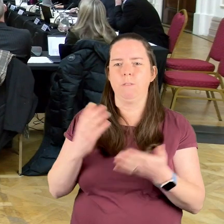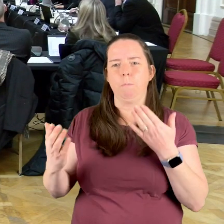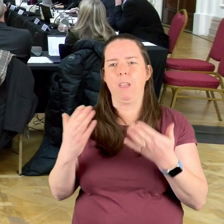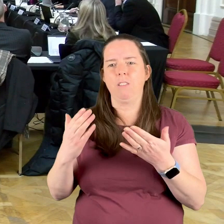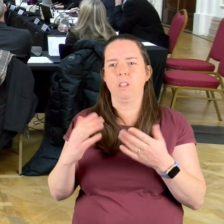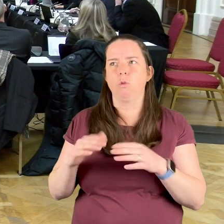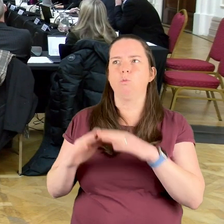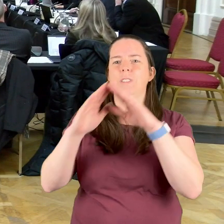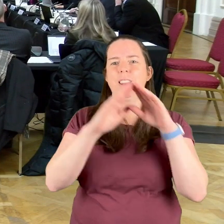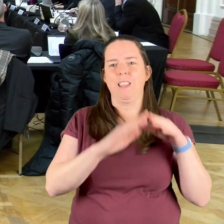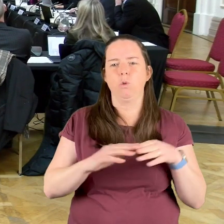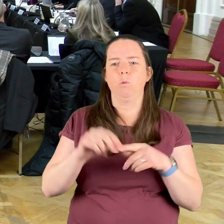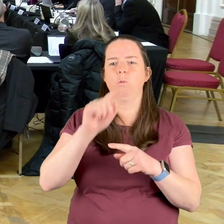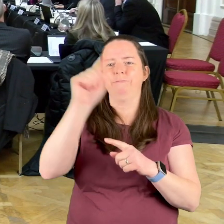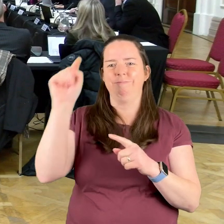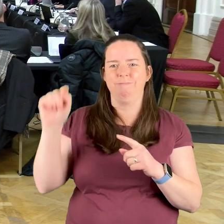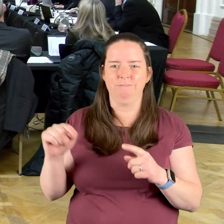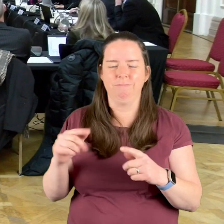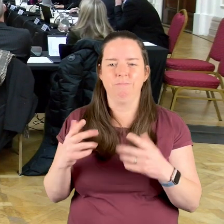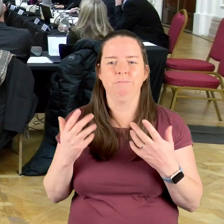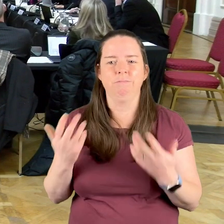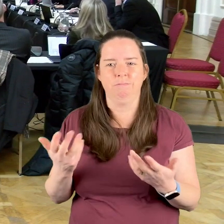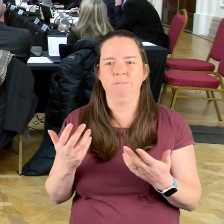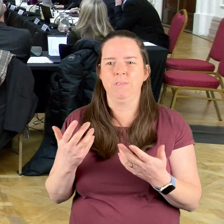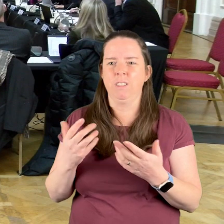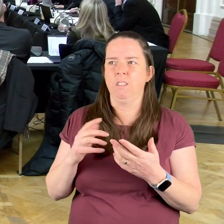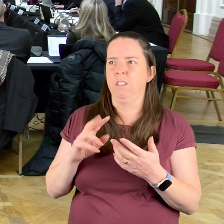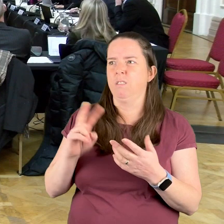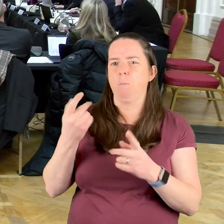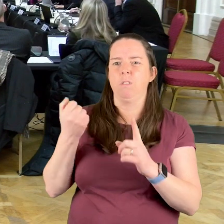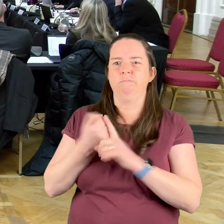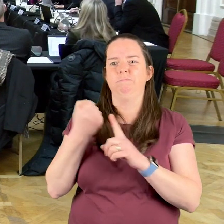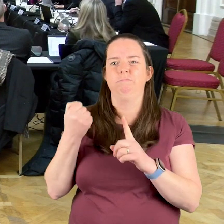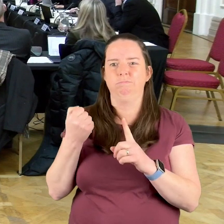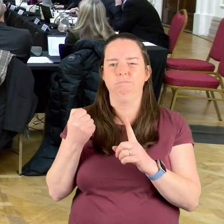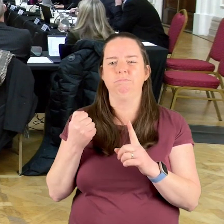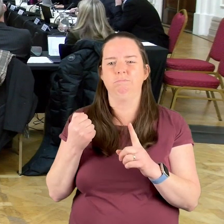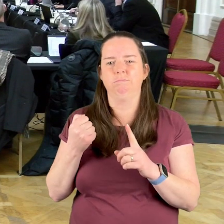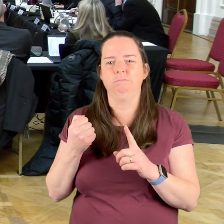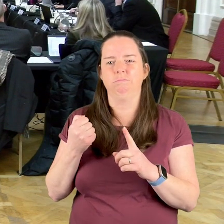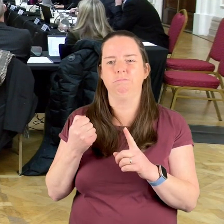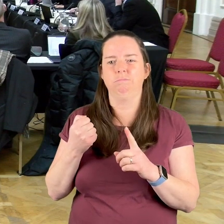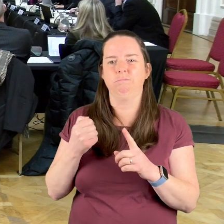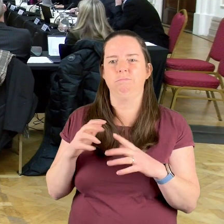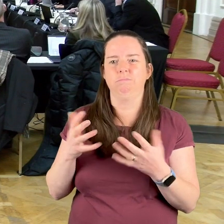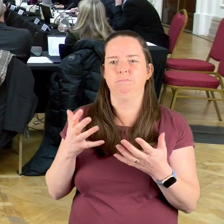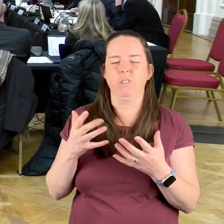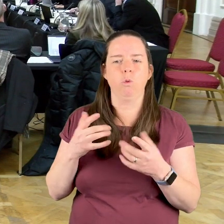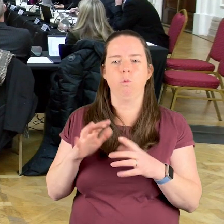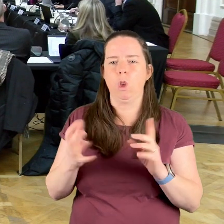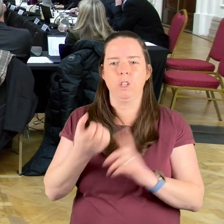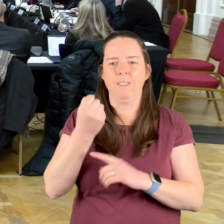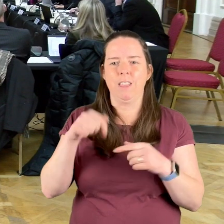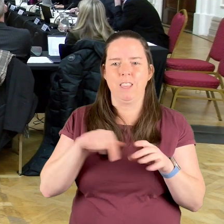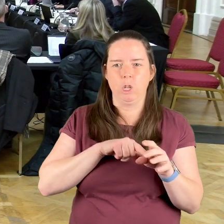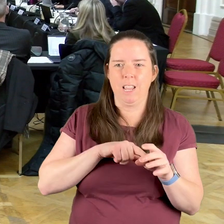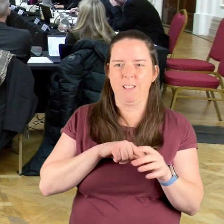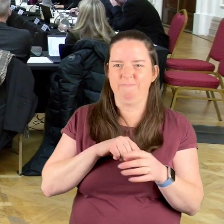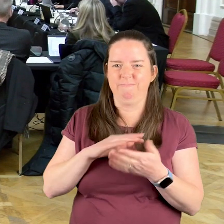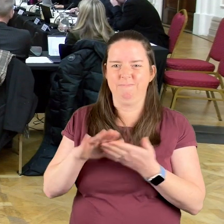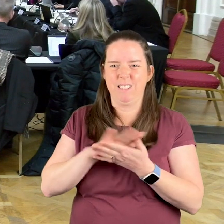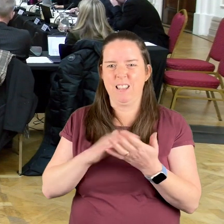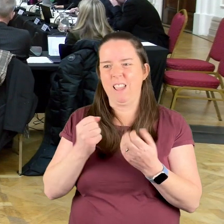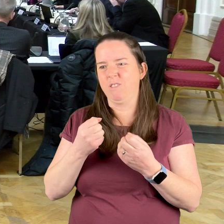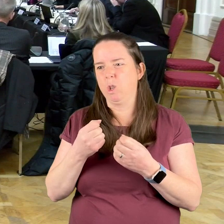allocation in comparison to the national. So we have a kind of double whammy, really, of not achieving this year, which we